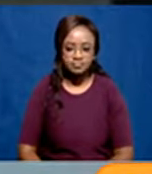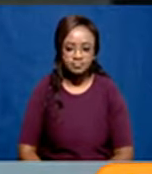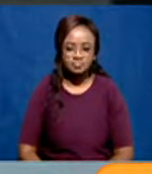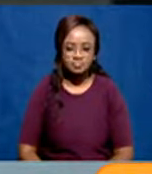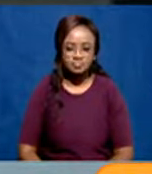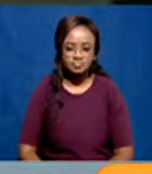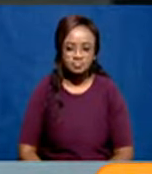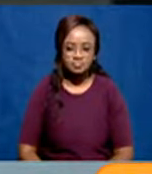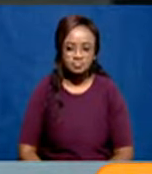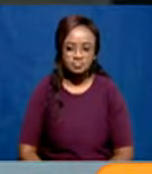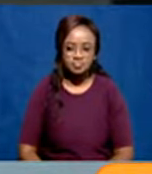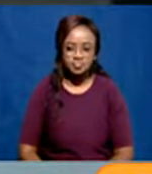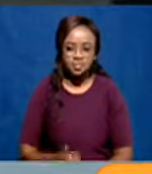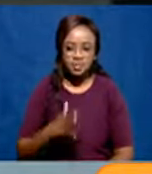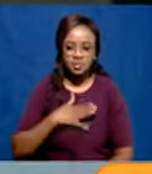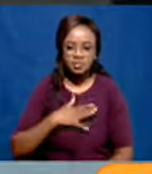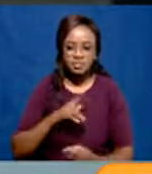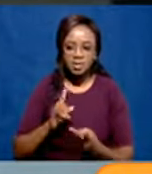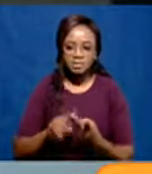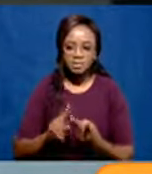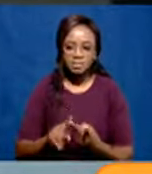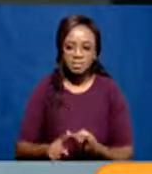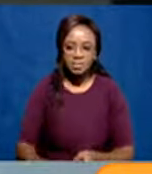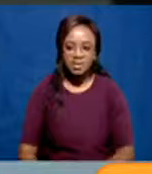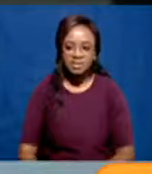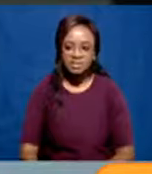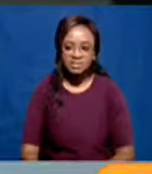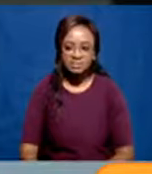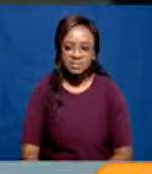And then my second would be on the means testing.